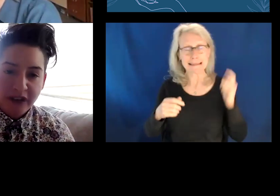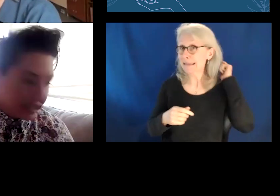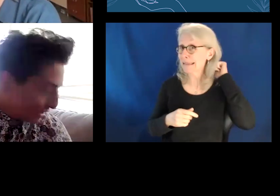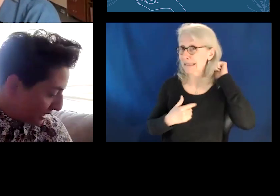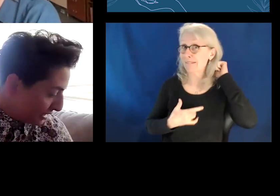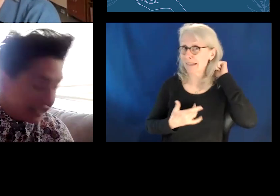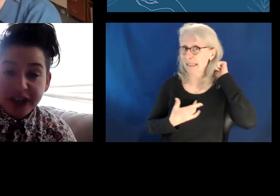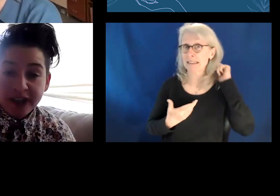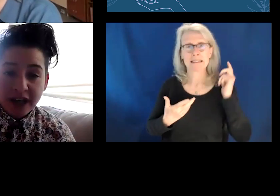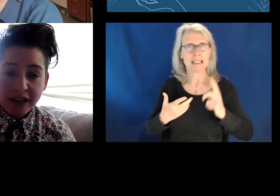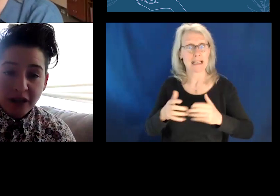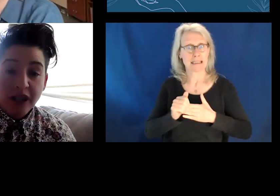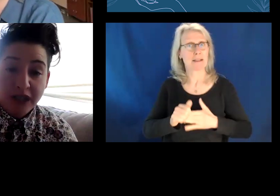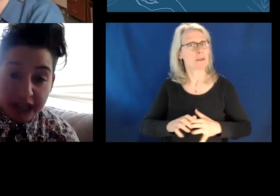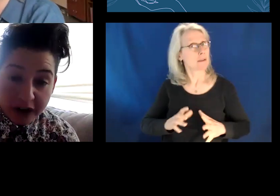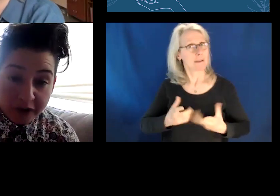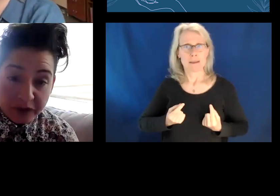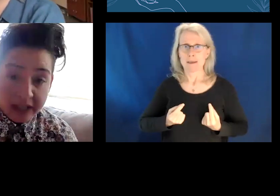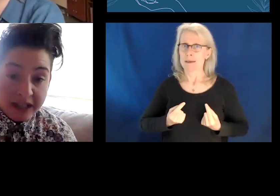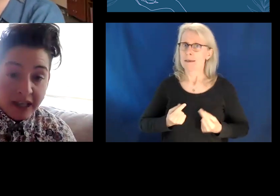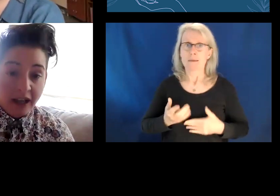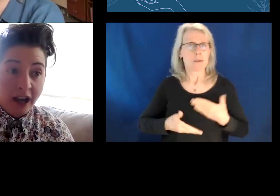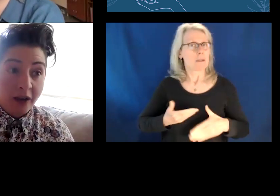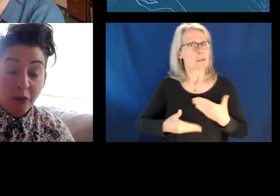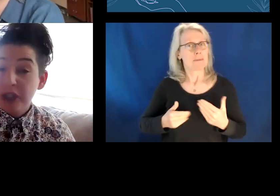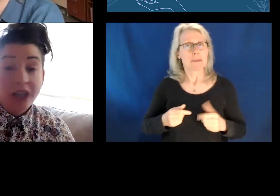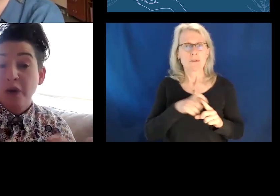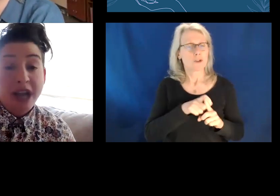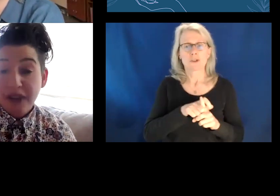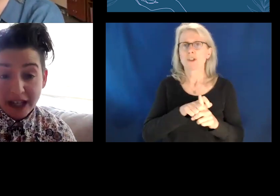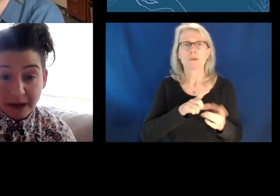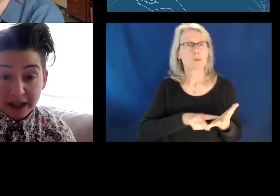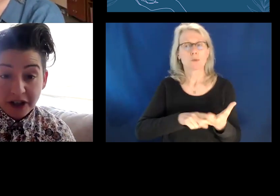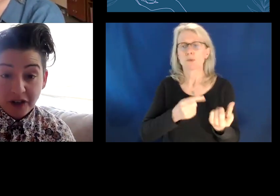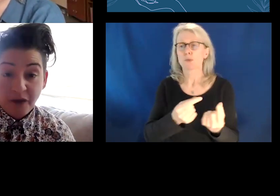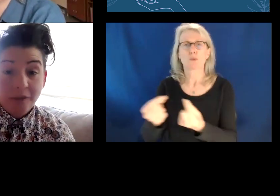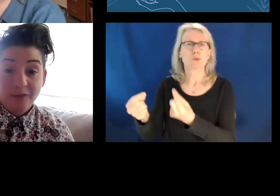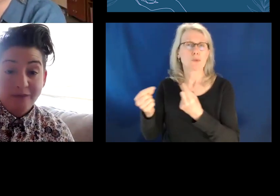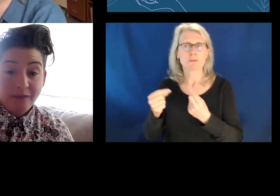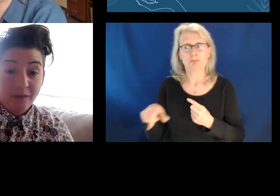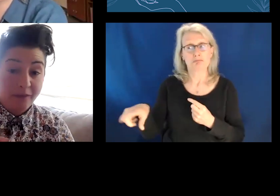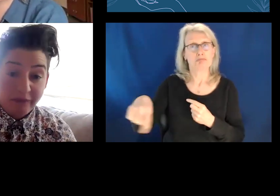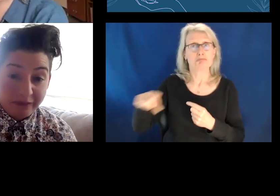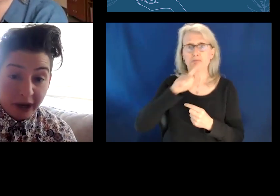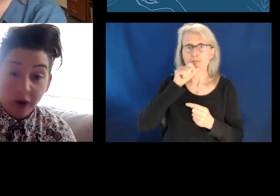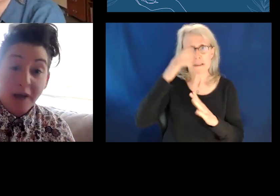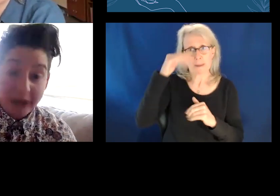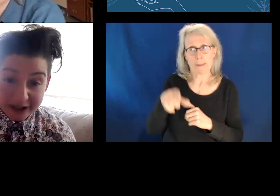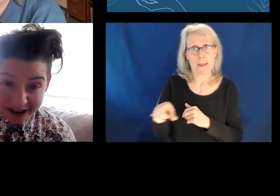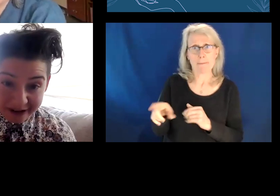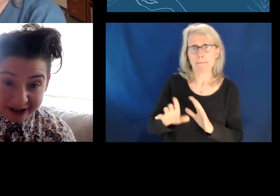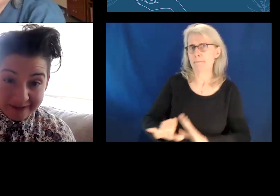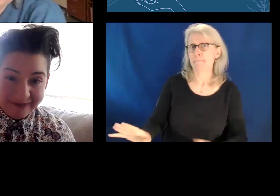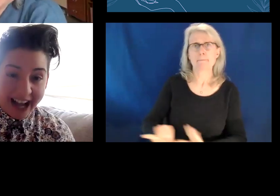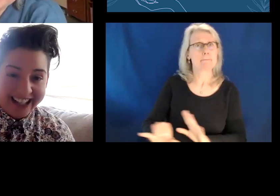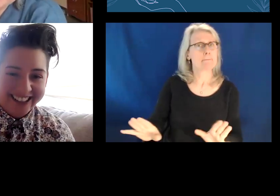tension definitely exists as a leader, that you need to take care of things, which I don't have that expectation from my